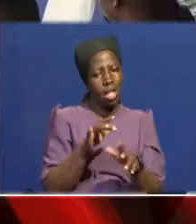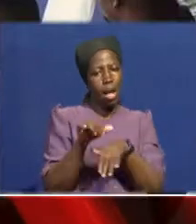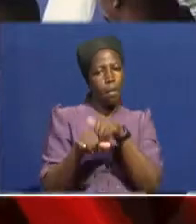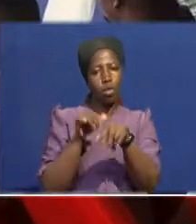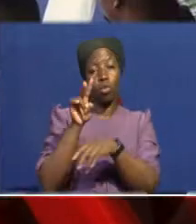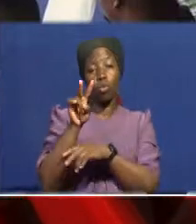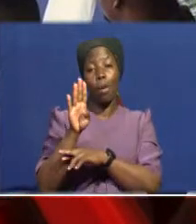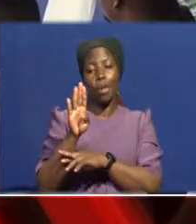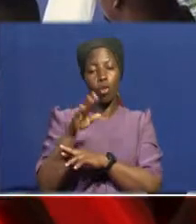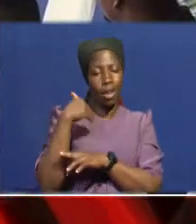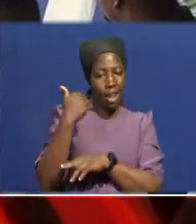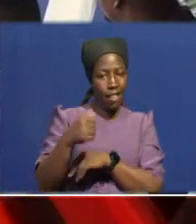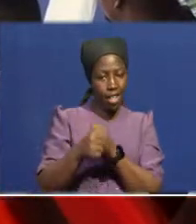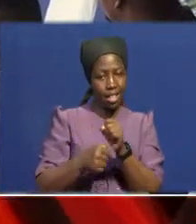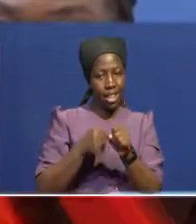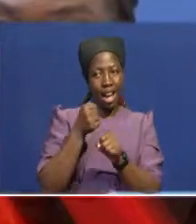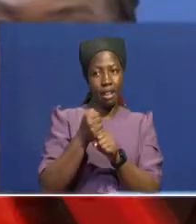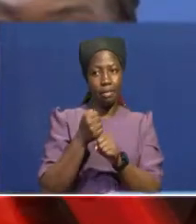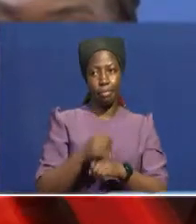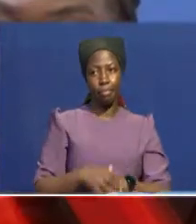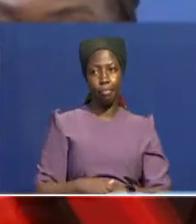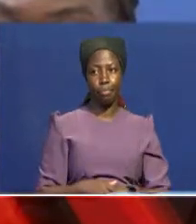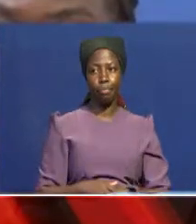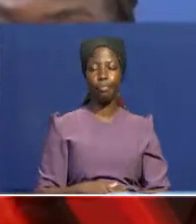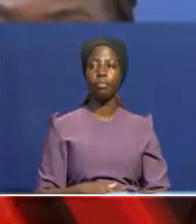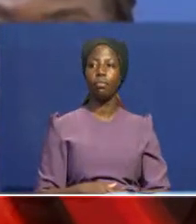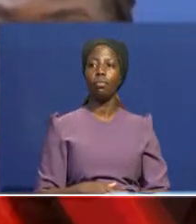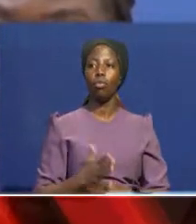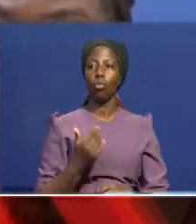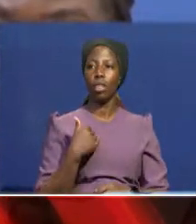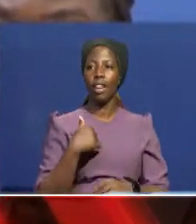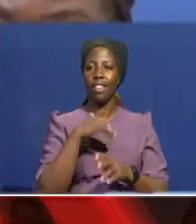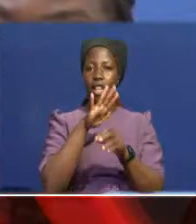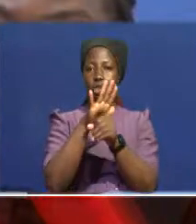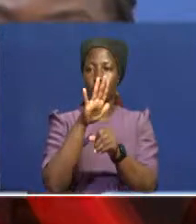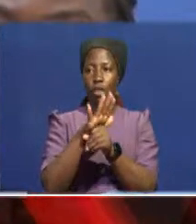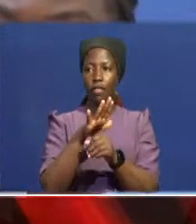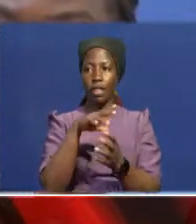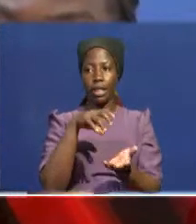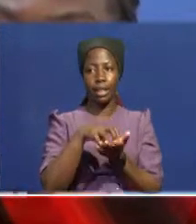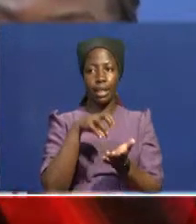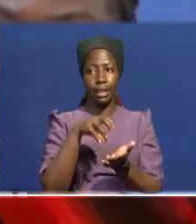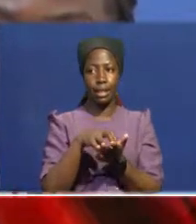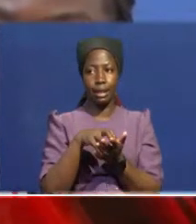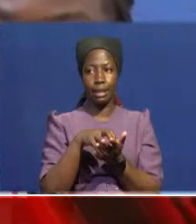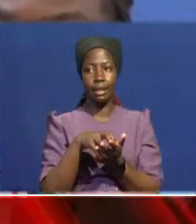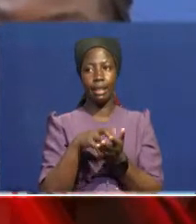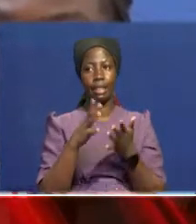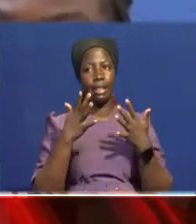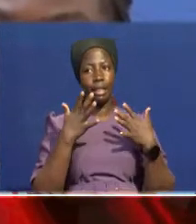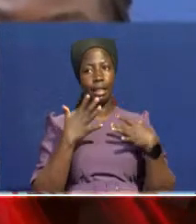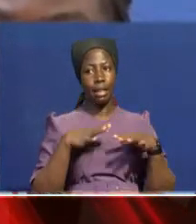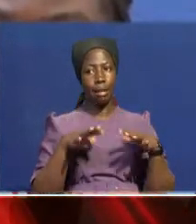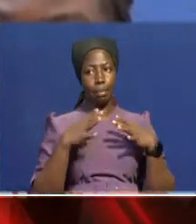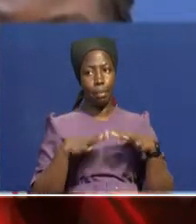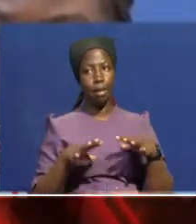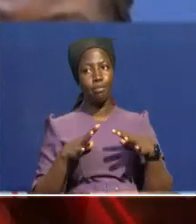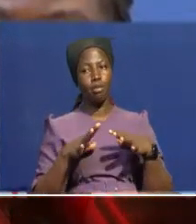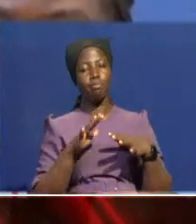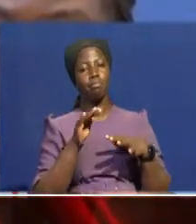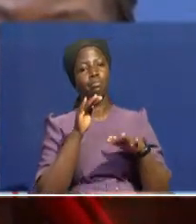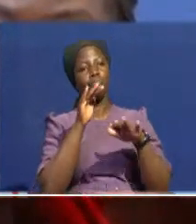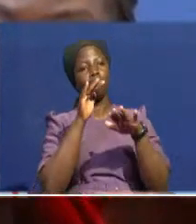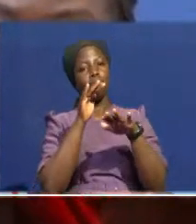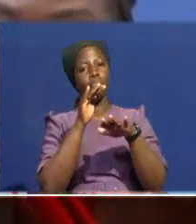We have quite a number of cases involving people, calling